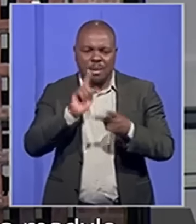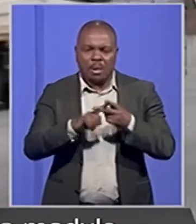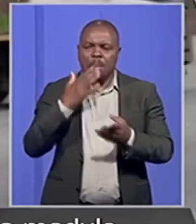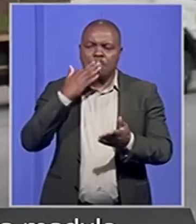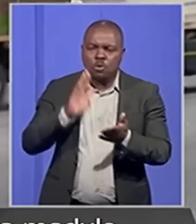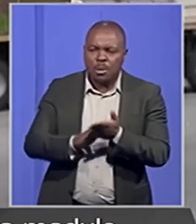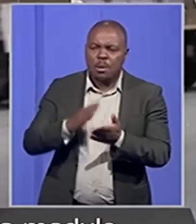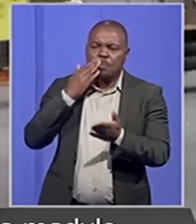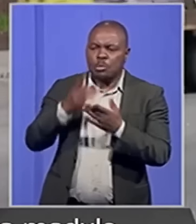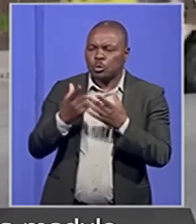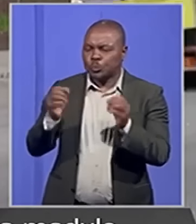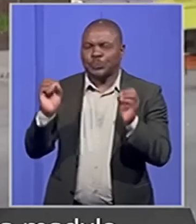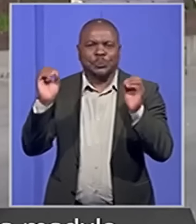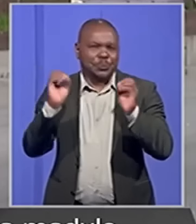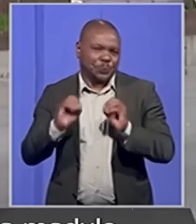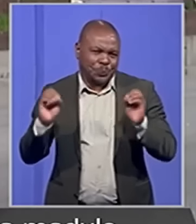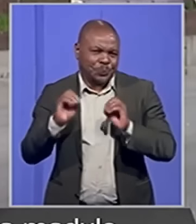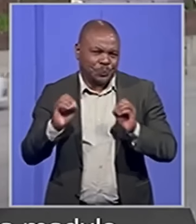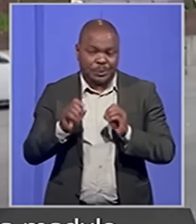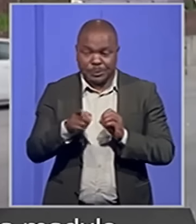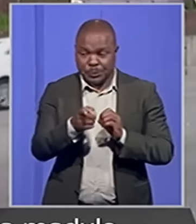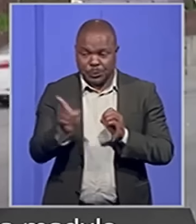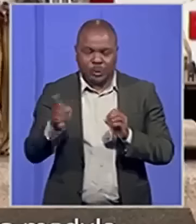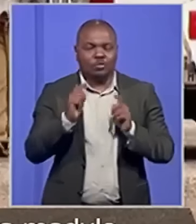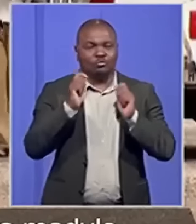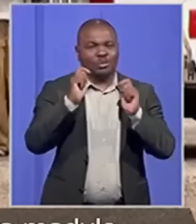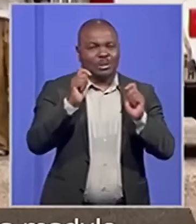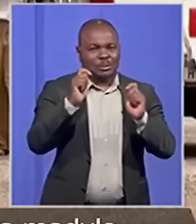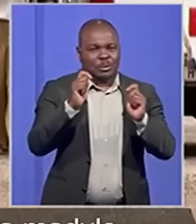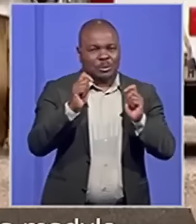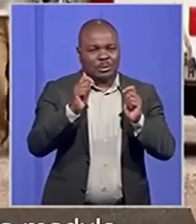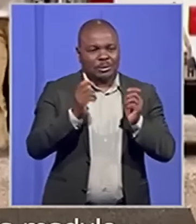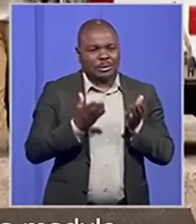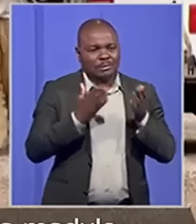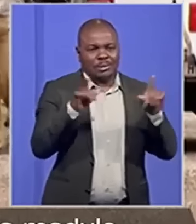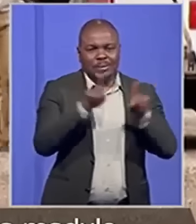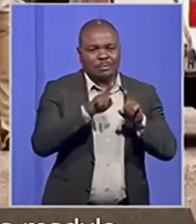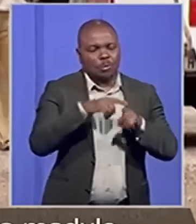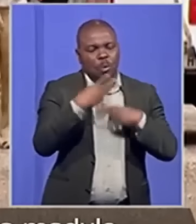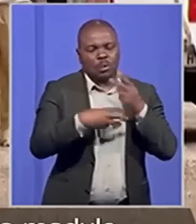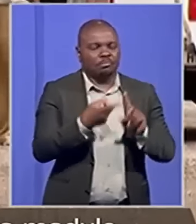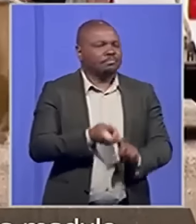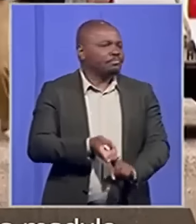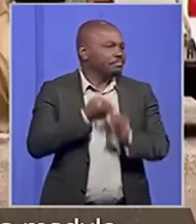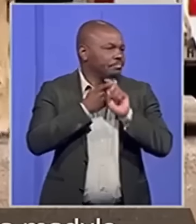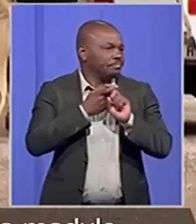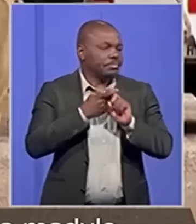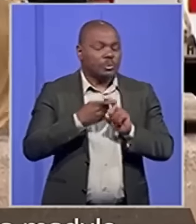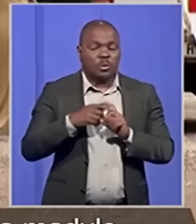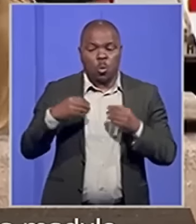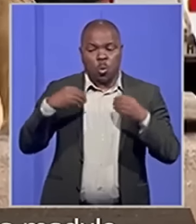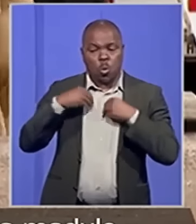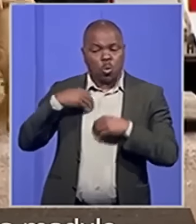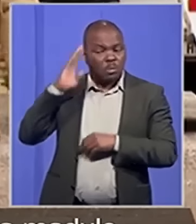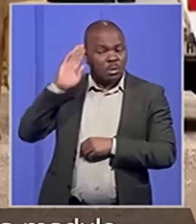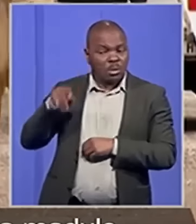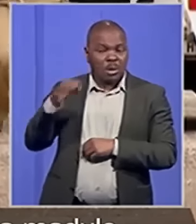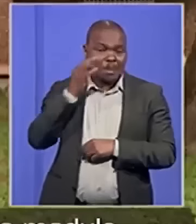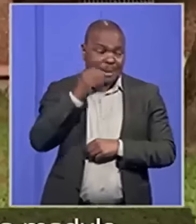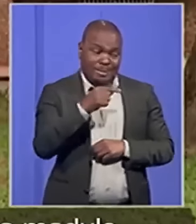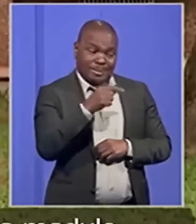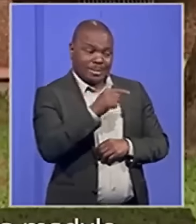sa phethagatšweng. Baabi ba ditirelo tša dinamelwa le bona ba emišitše ka ditirelo. Beng madulo ao ba bolela gore